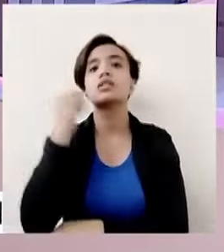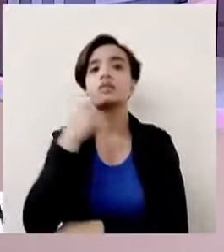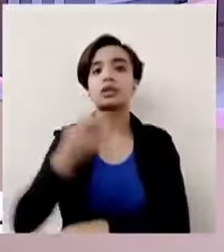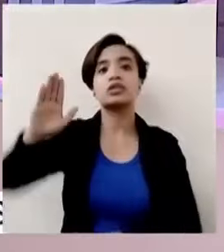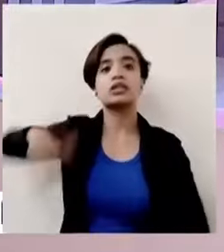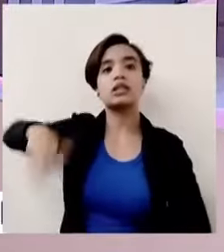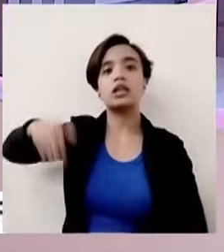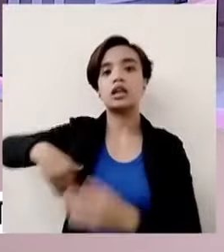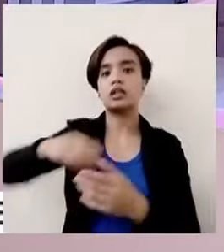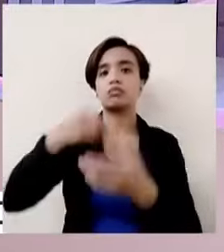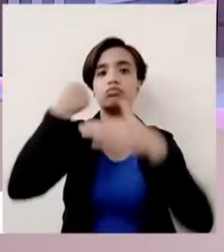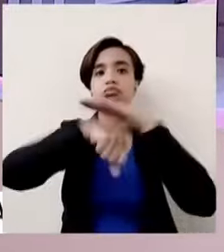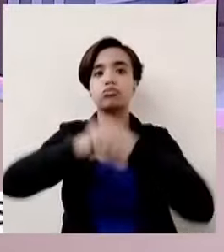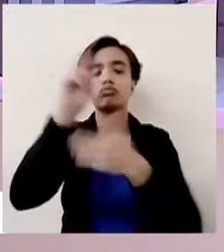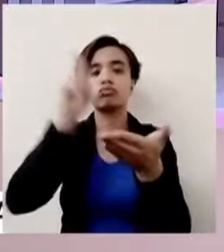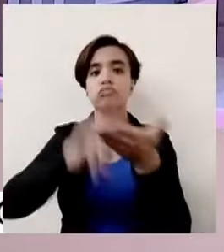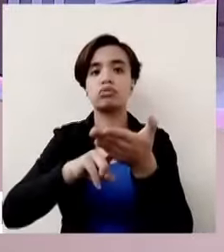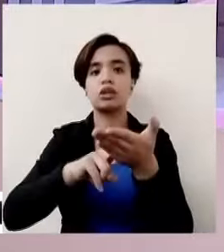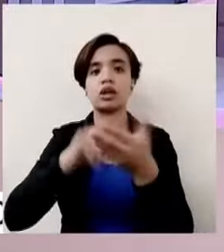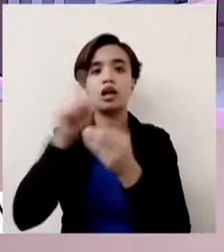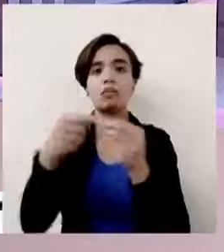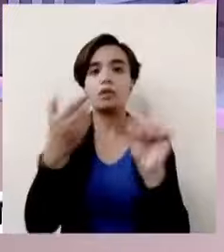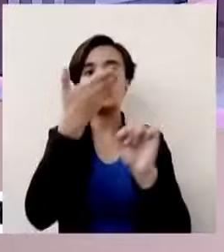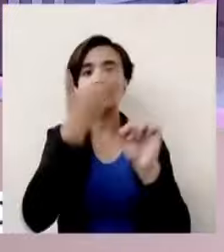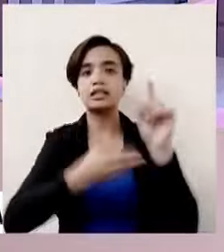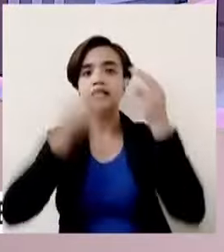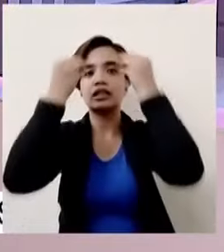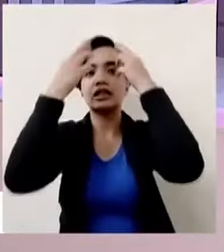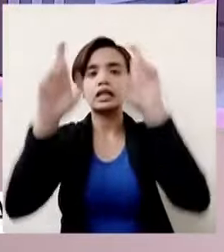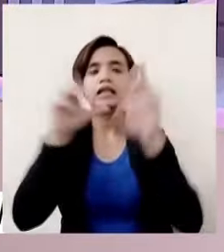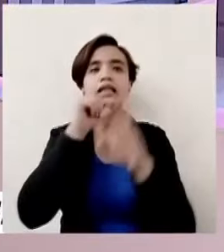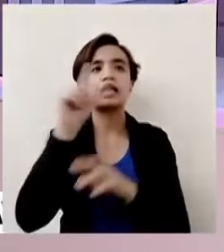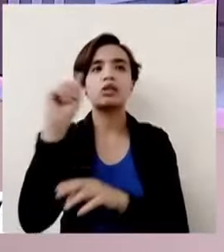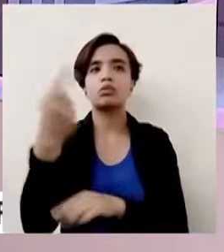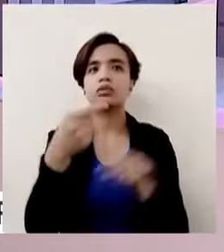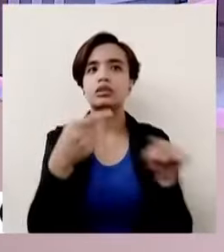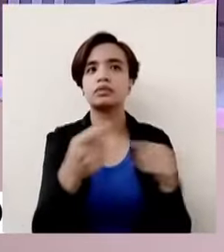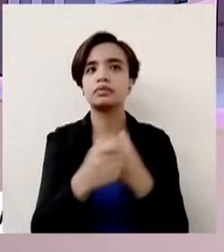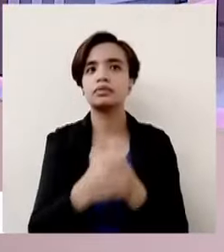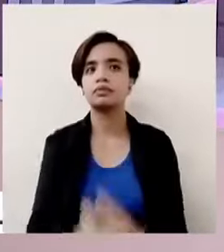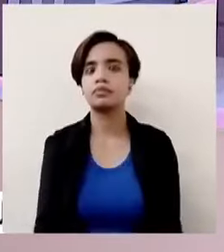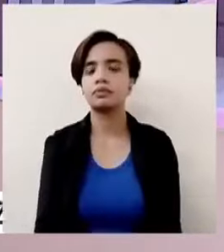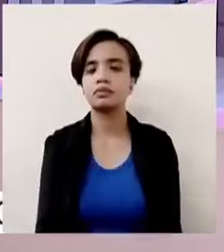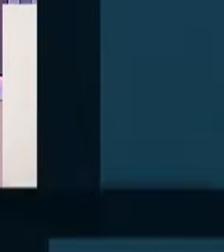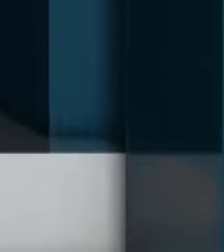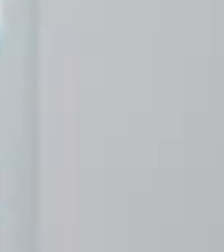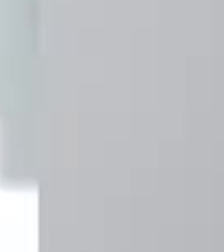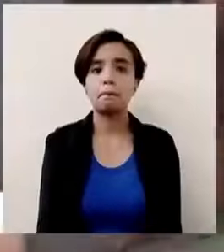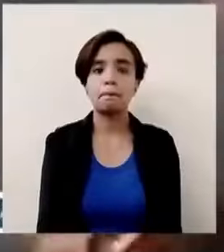the controversial official is not isolated. Victoria Tulad returns with this report.